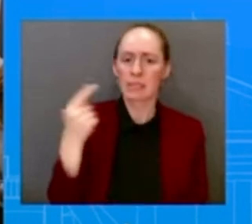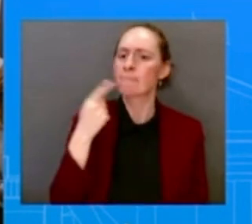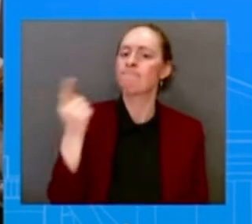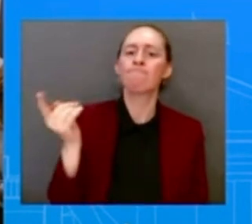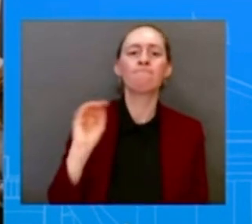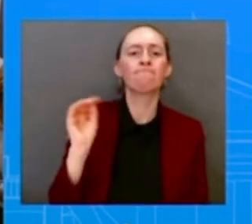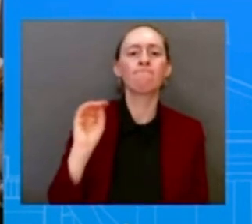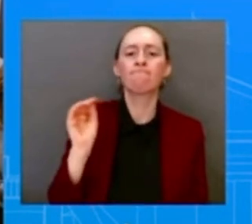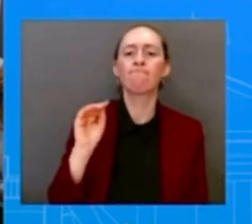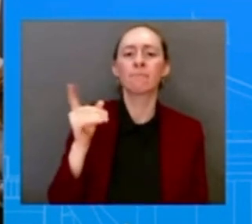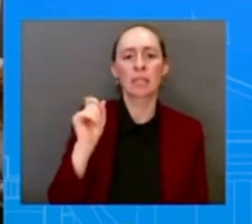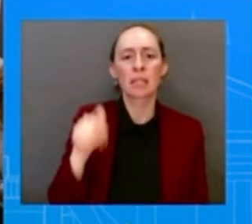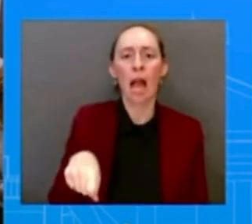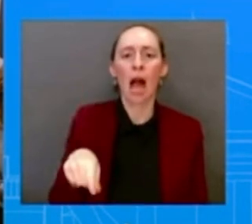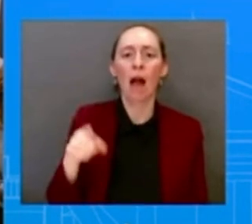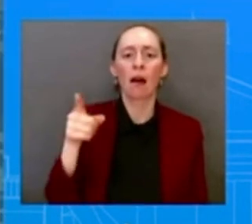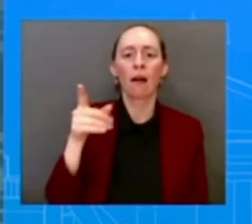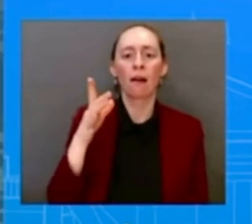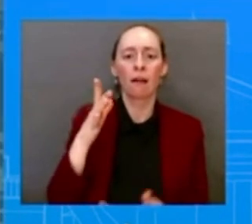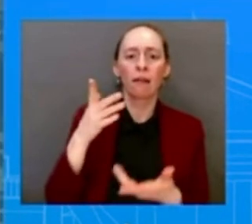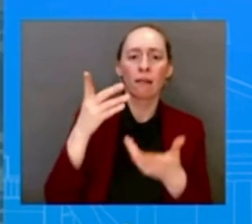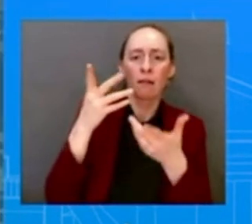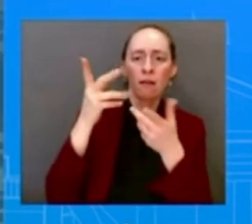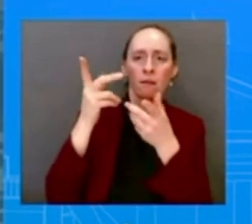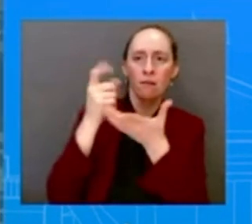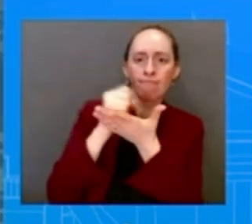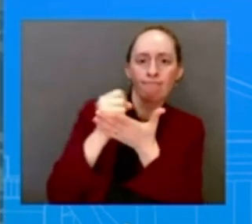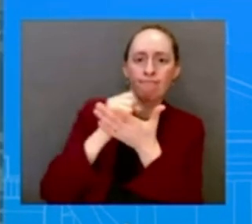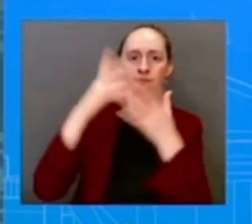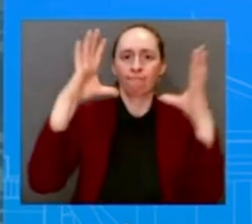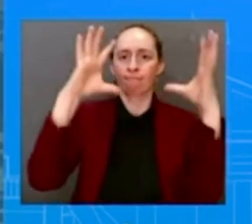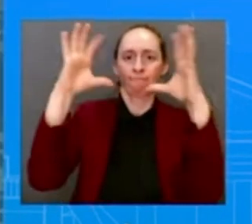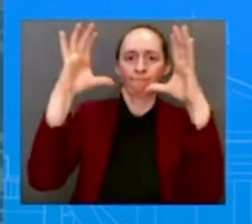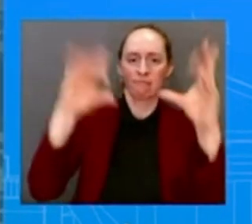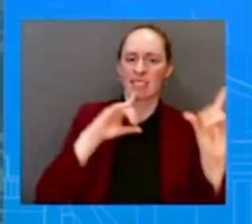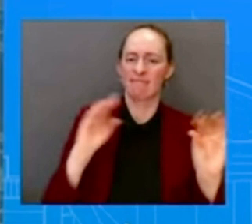was it flying on its own? At this time, all I can tell you is it did not